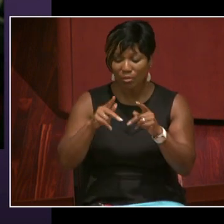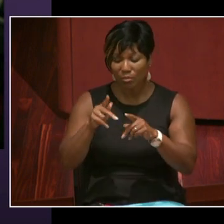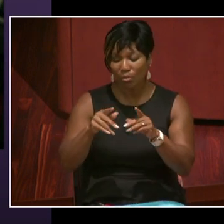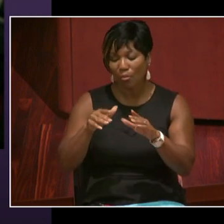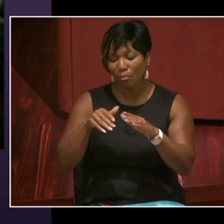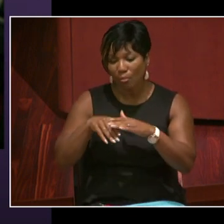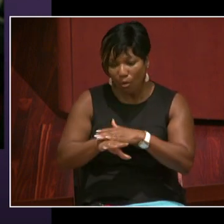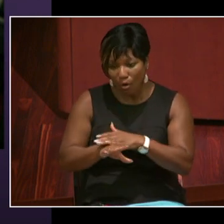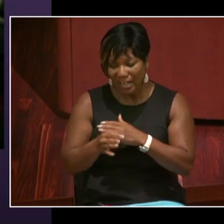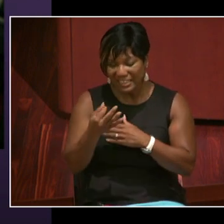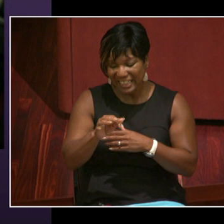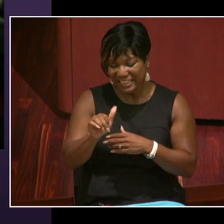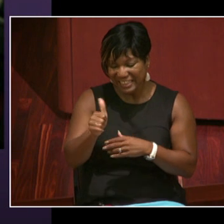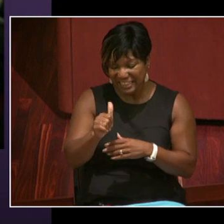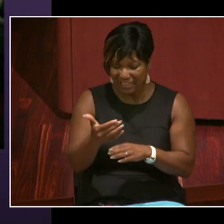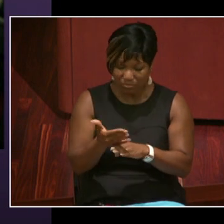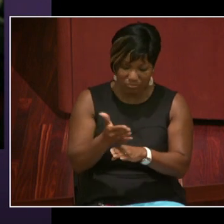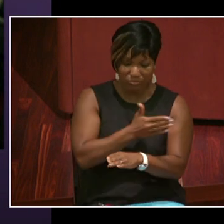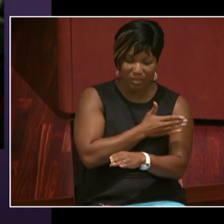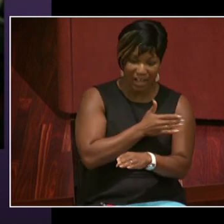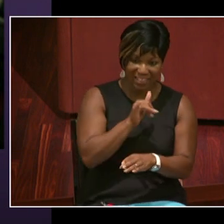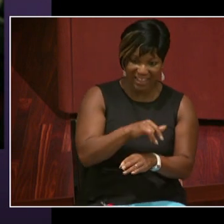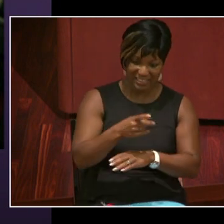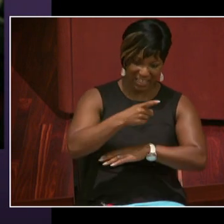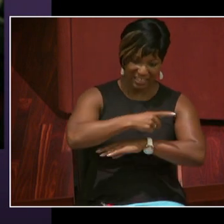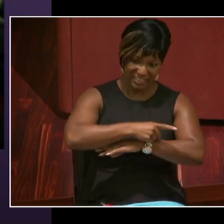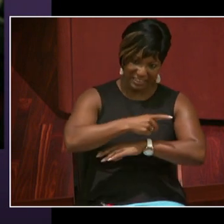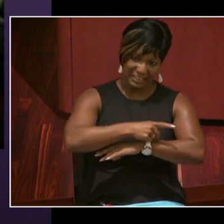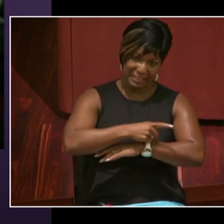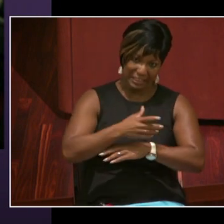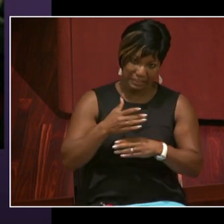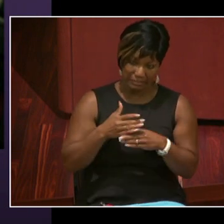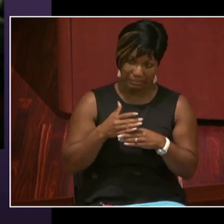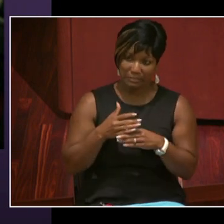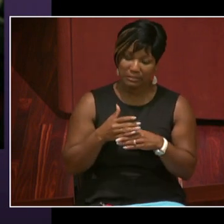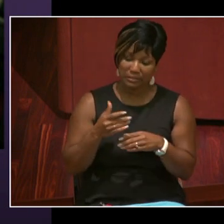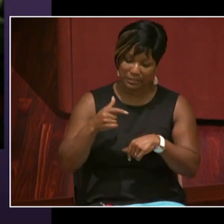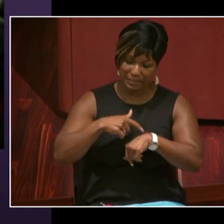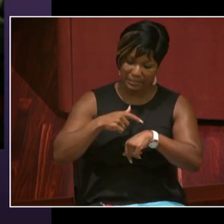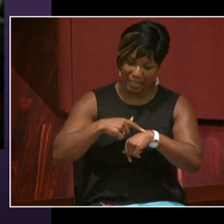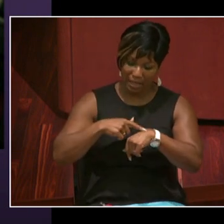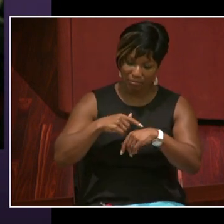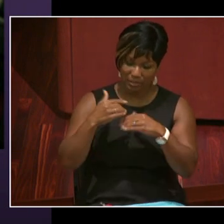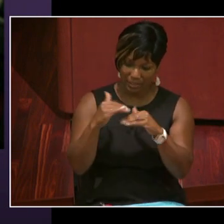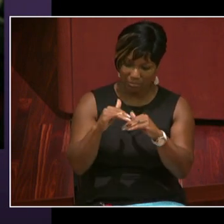that is our date cutoff, and so be cognizant of it when you're working to make a request.